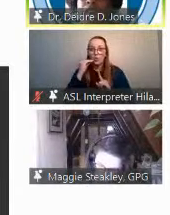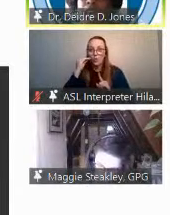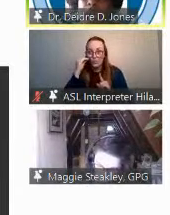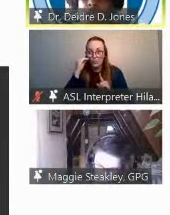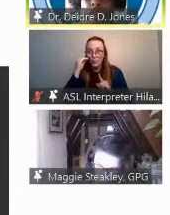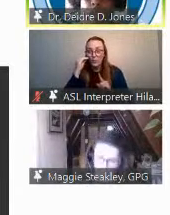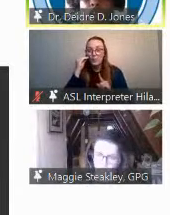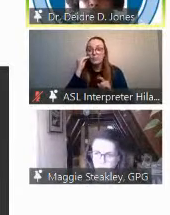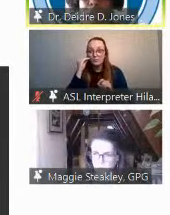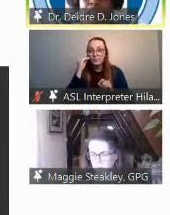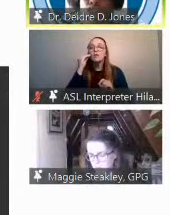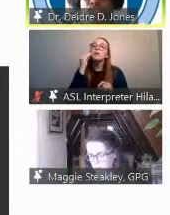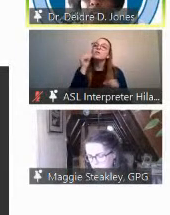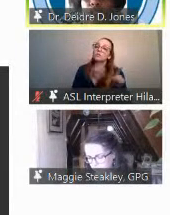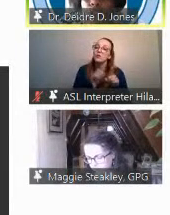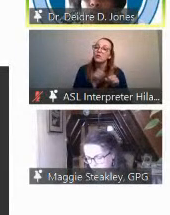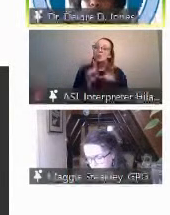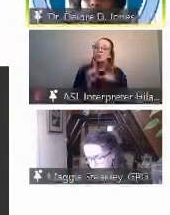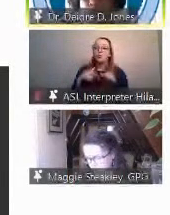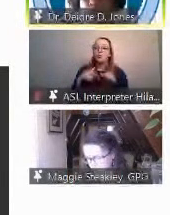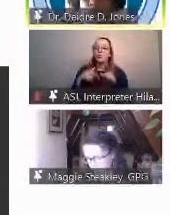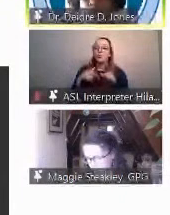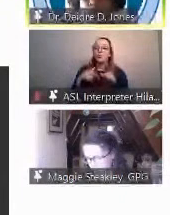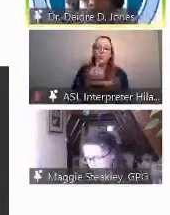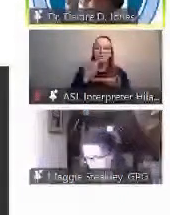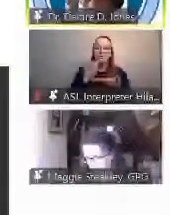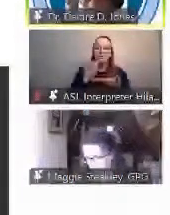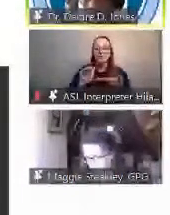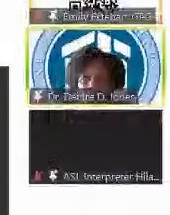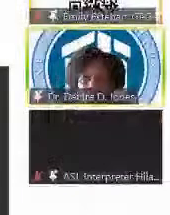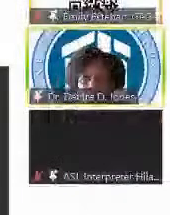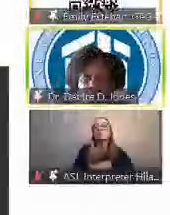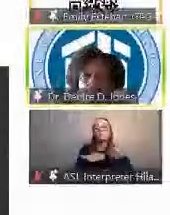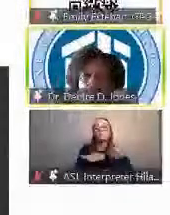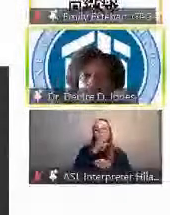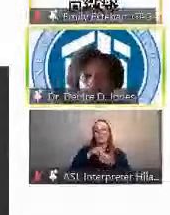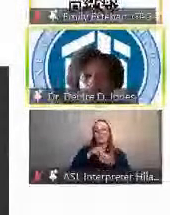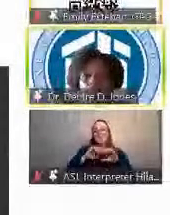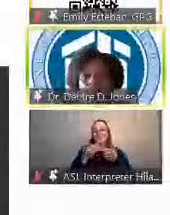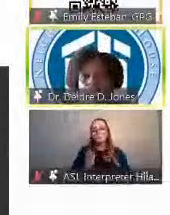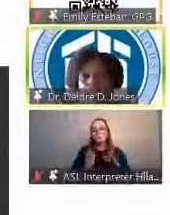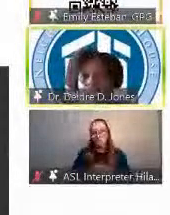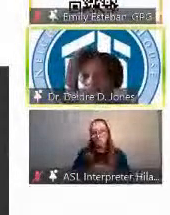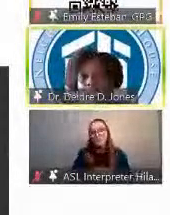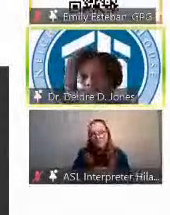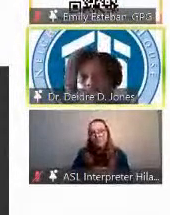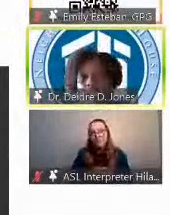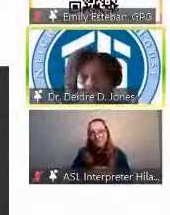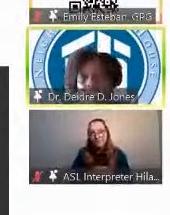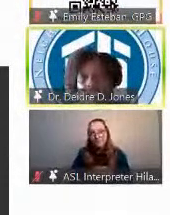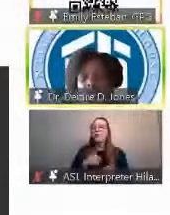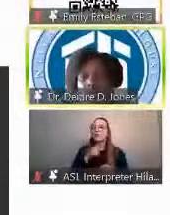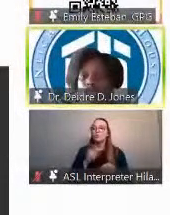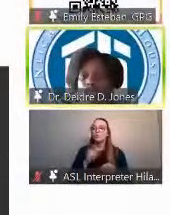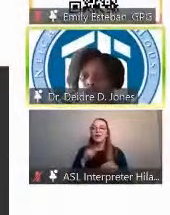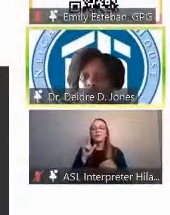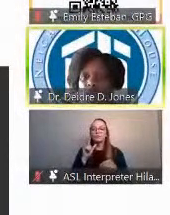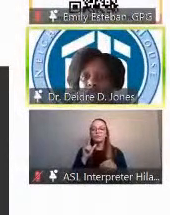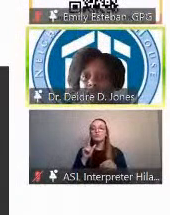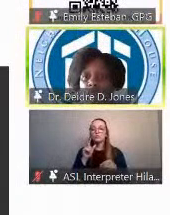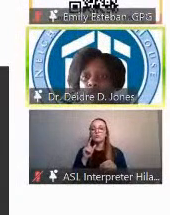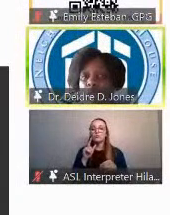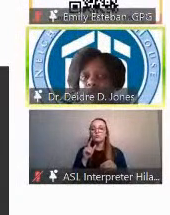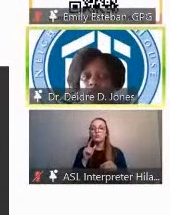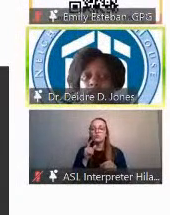are also helping the child to improve in the classroom. And so we really need to lend to that to make